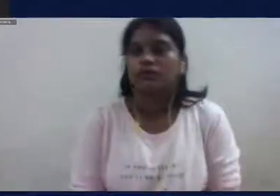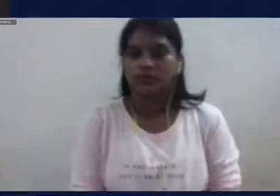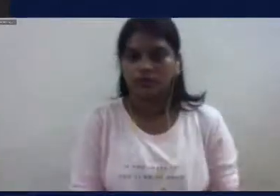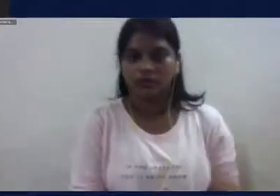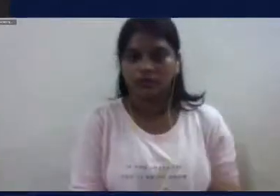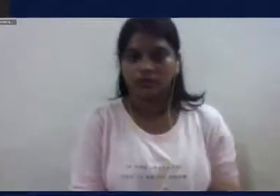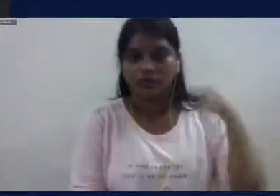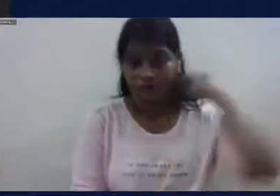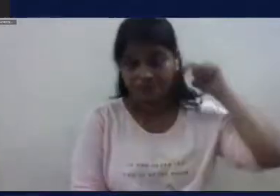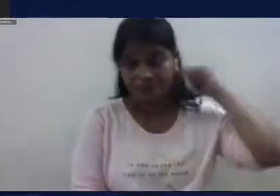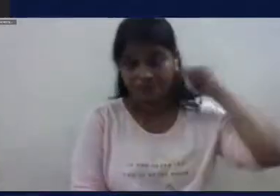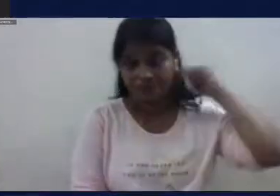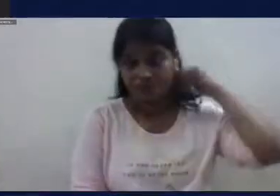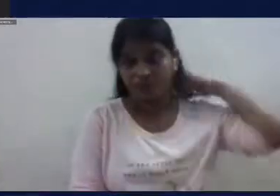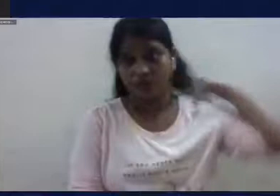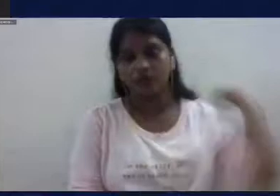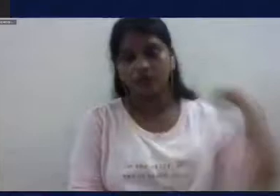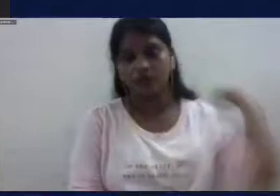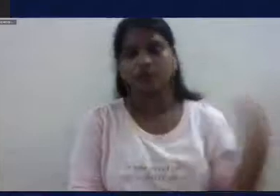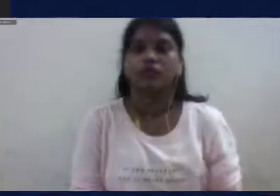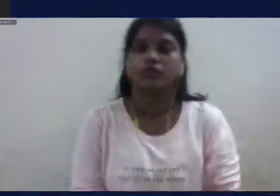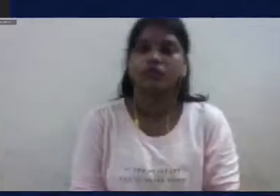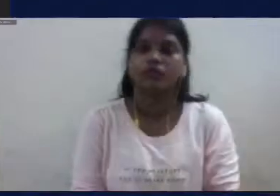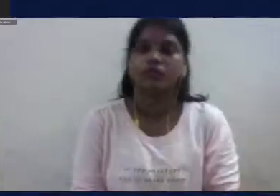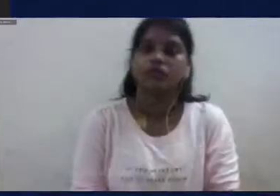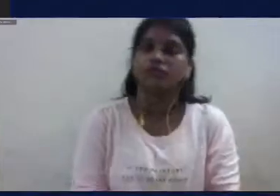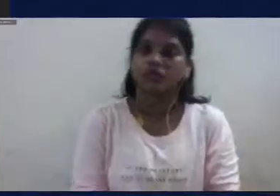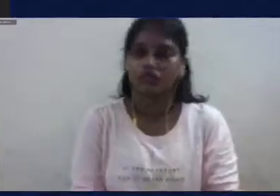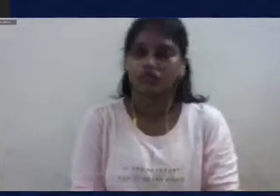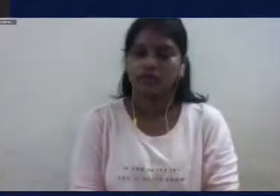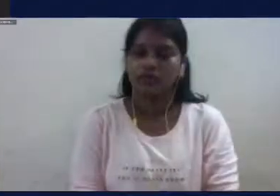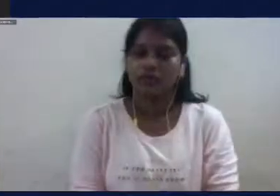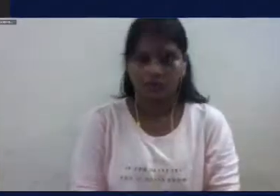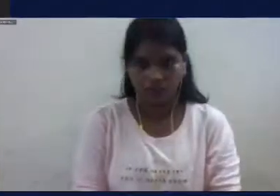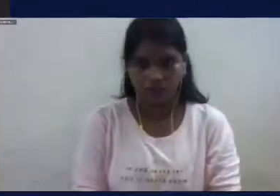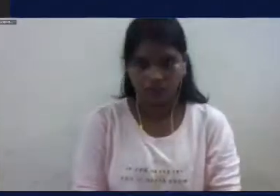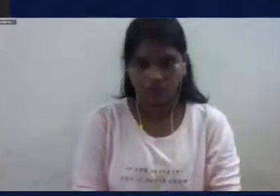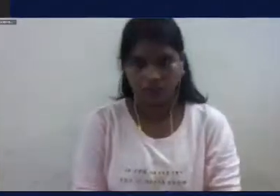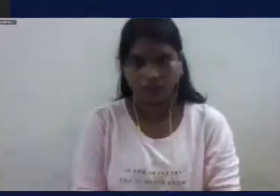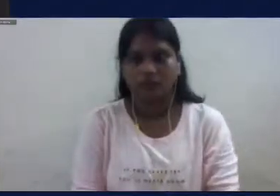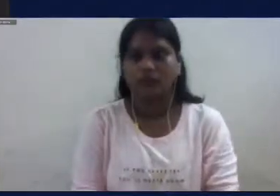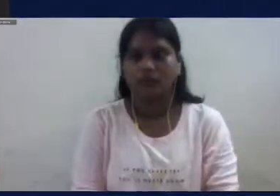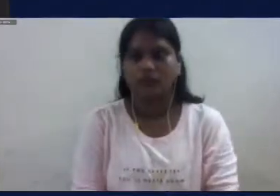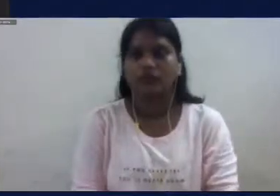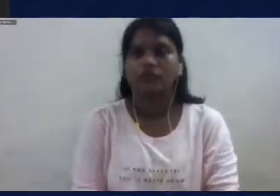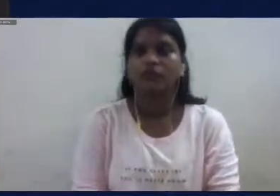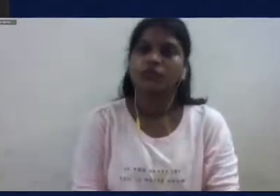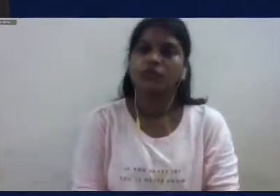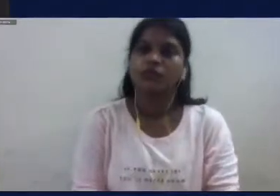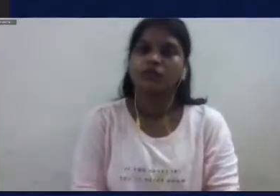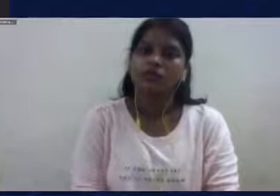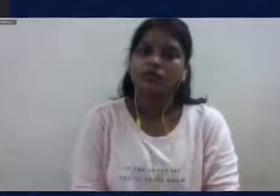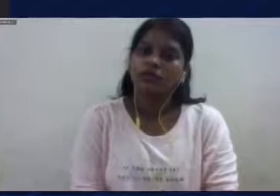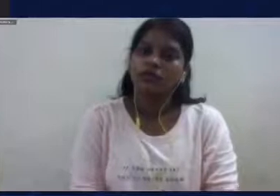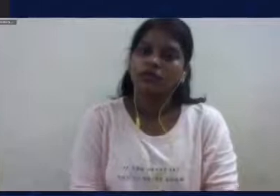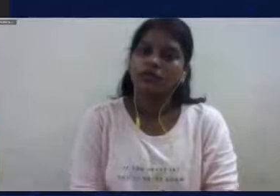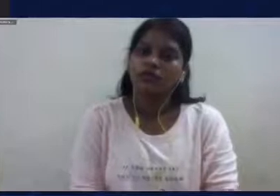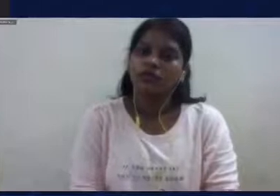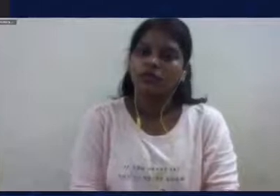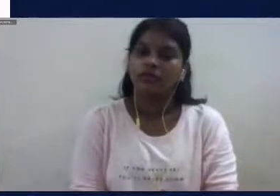flight? We like to think that we're making conscious choices, but when we're all in a rush, the more we rely on the menus in front of